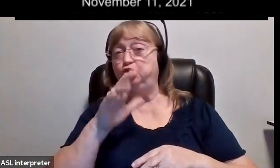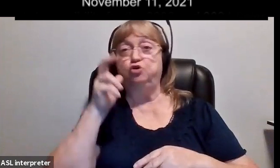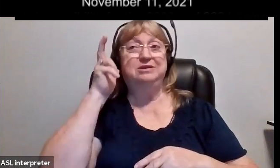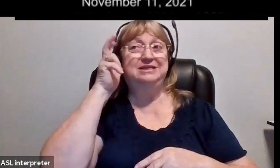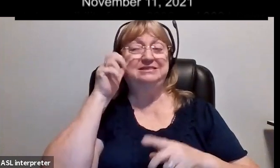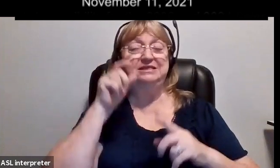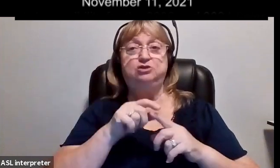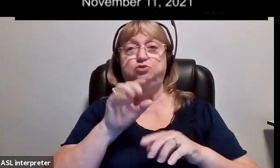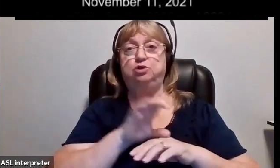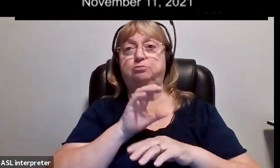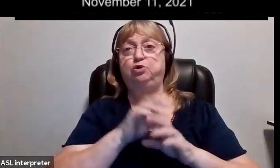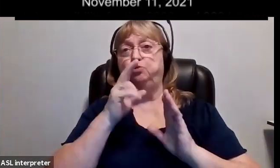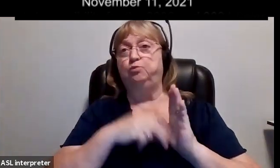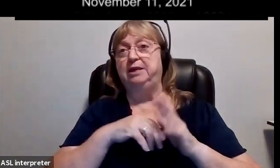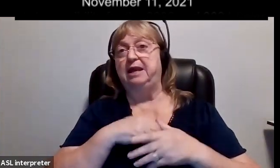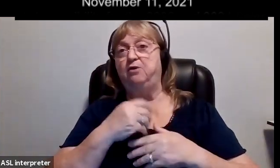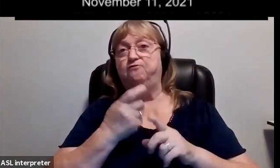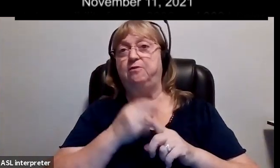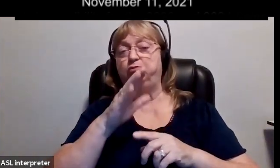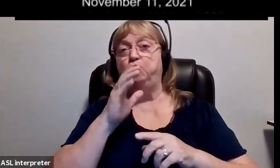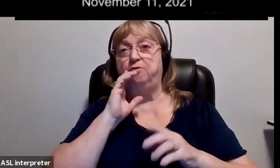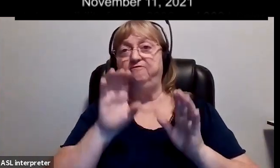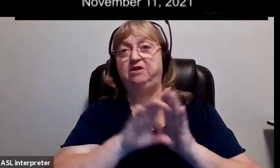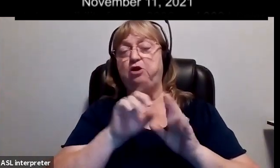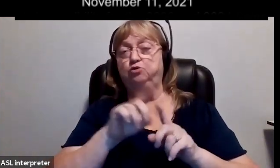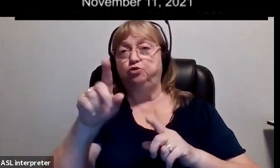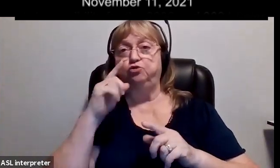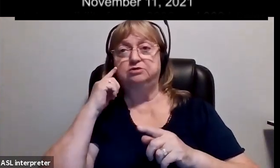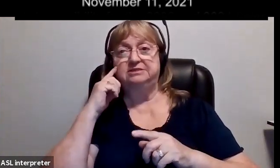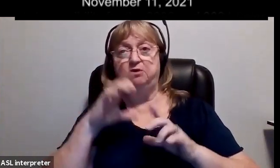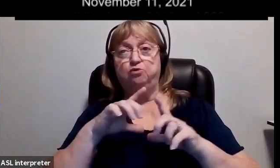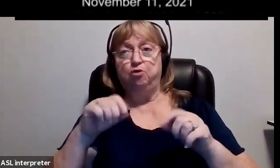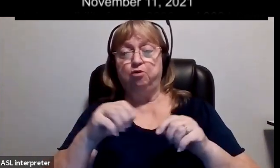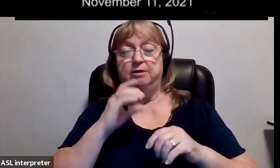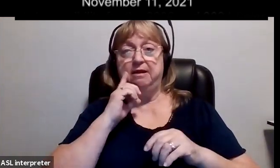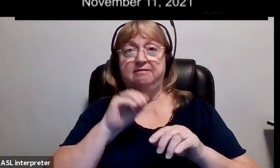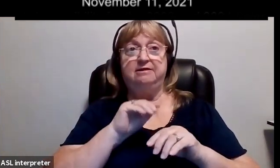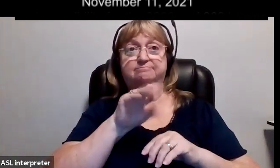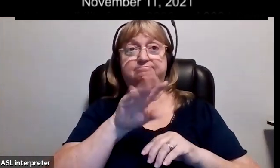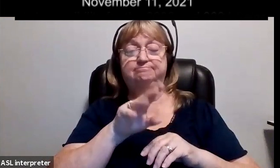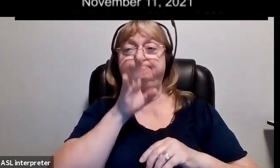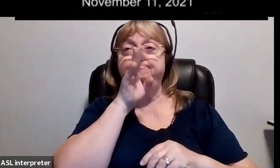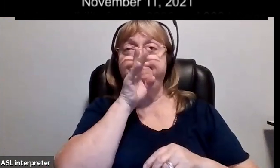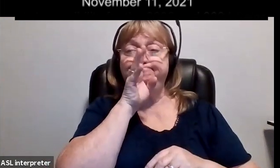it read out from your video to your sound card and output that as spoken text.